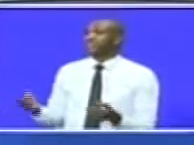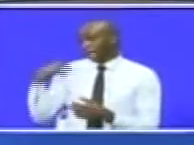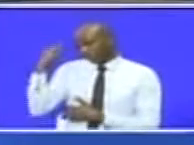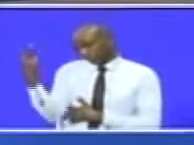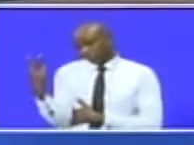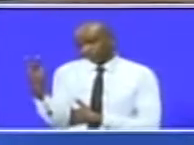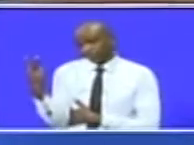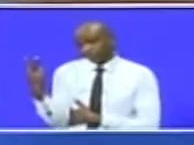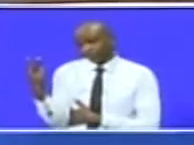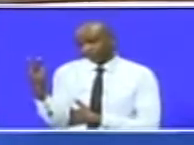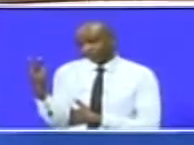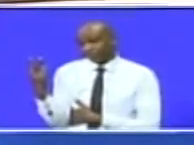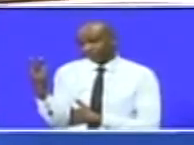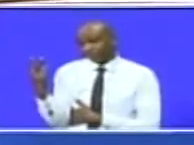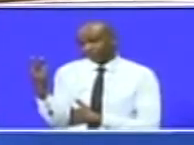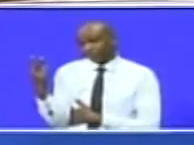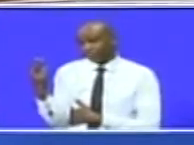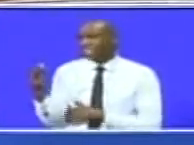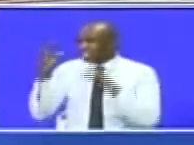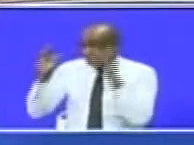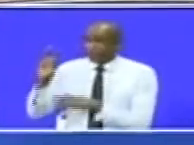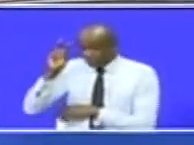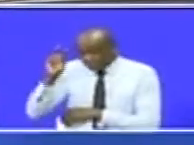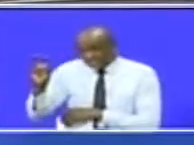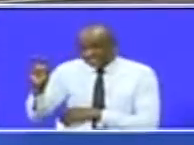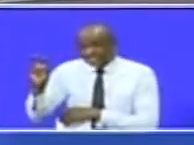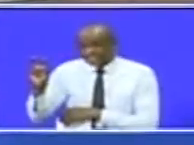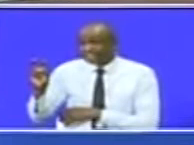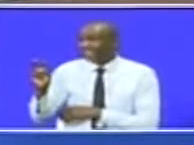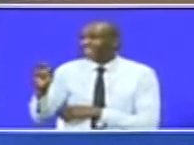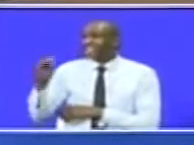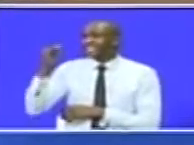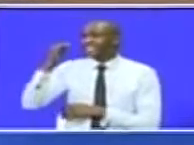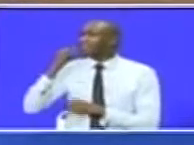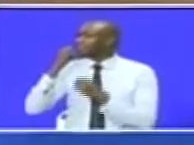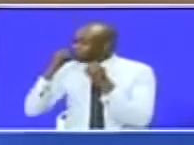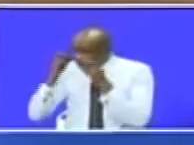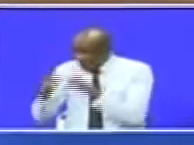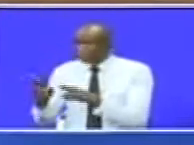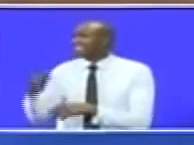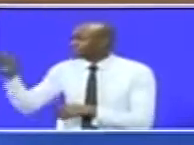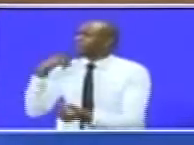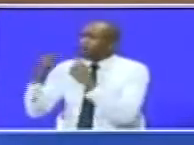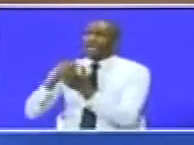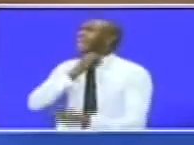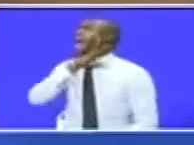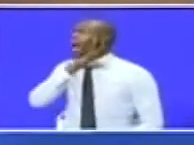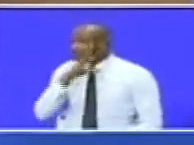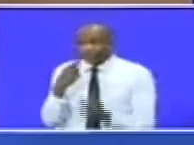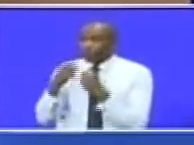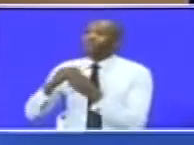Secondly, if you look at the intelligence reports during that period, they speak loudly. And in